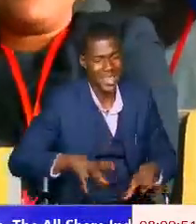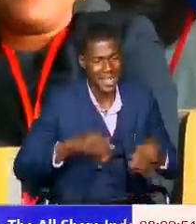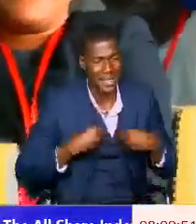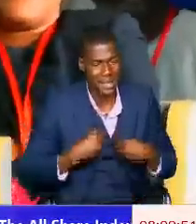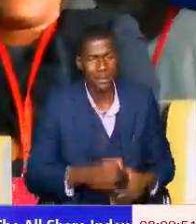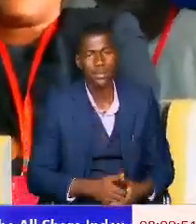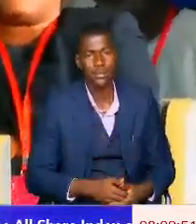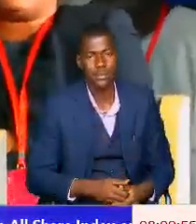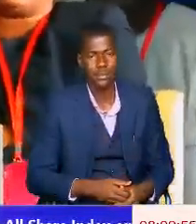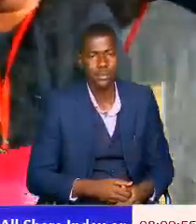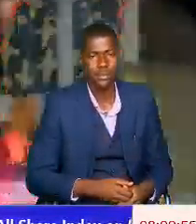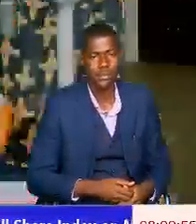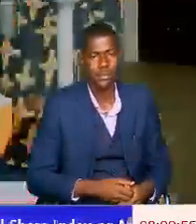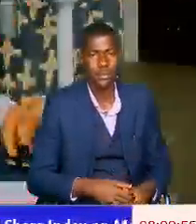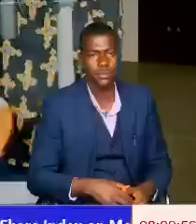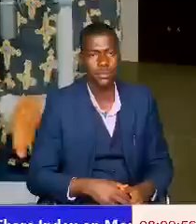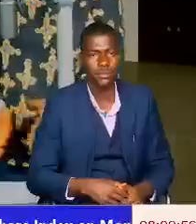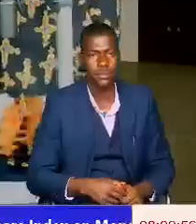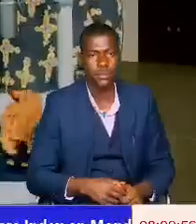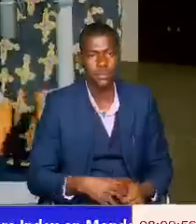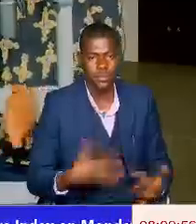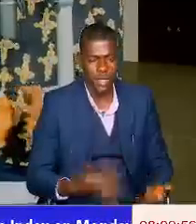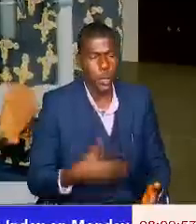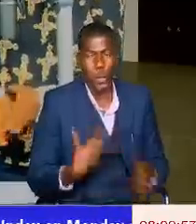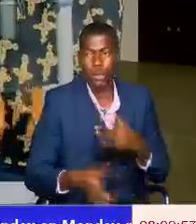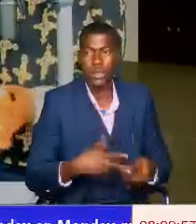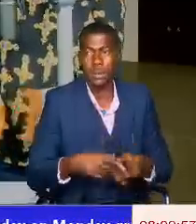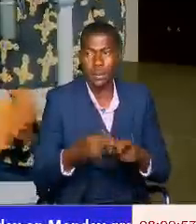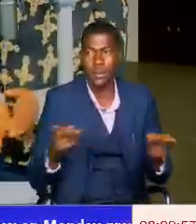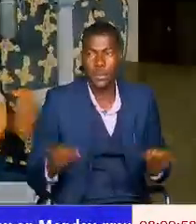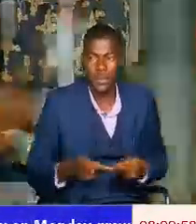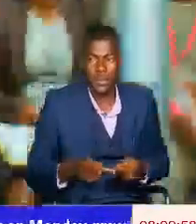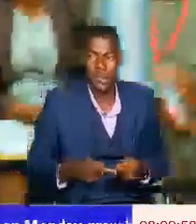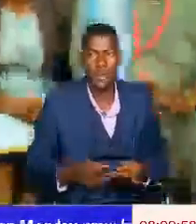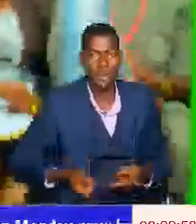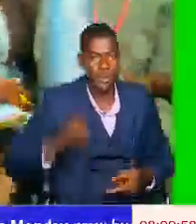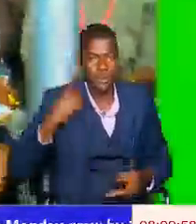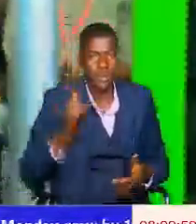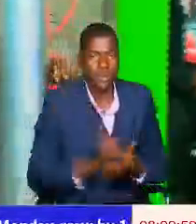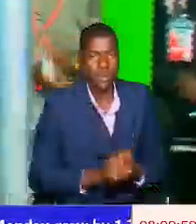heaven, seniors day. For Bia Palo, seniors day.